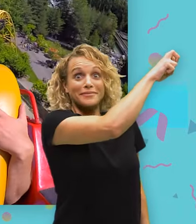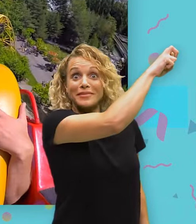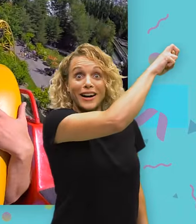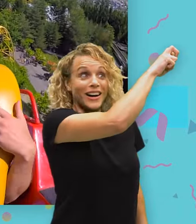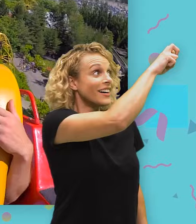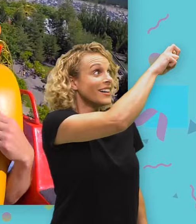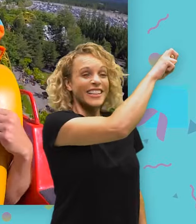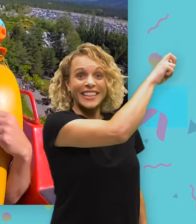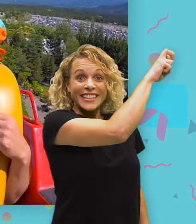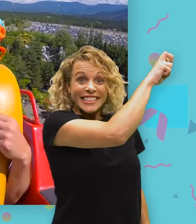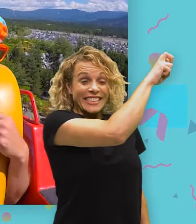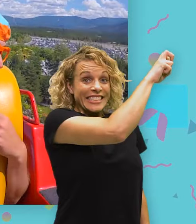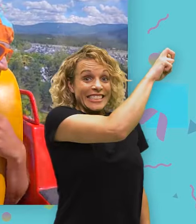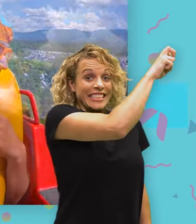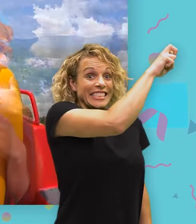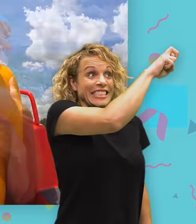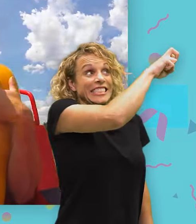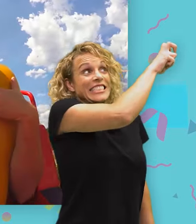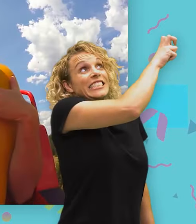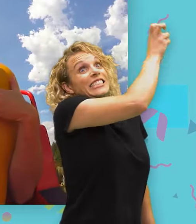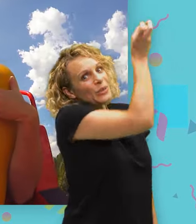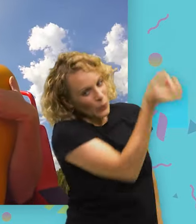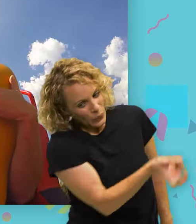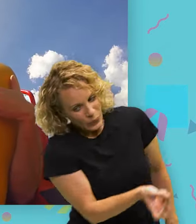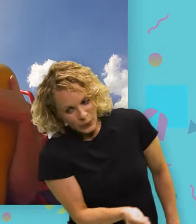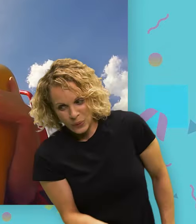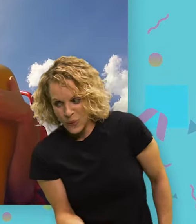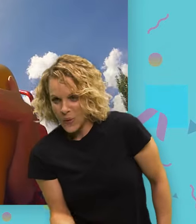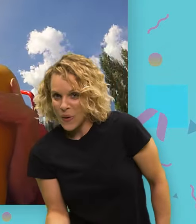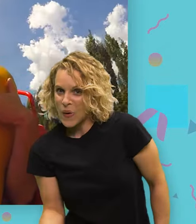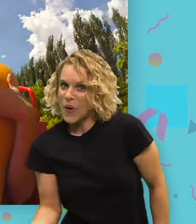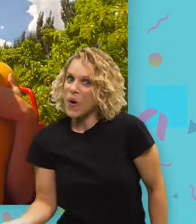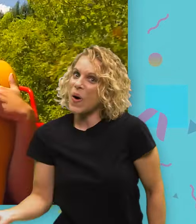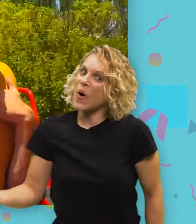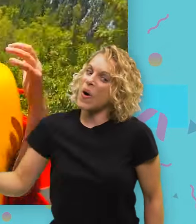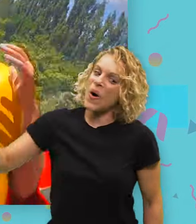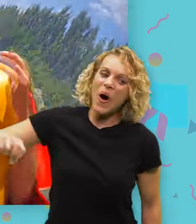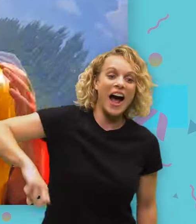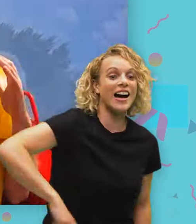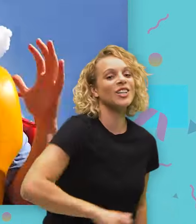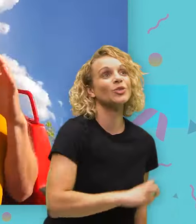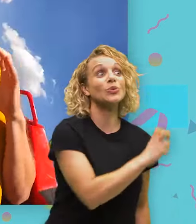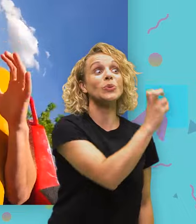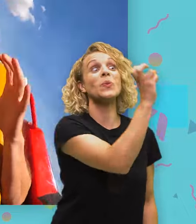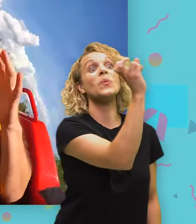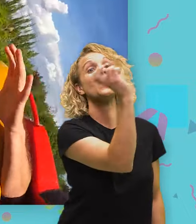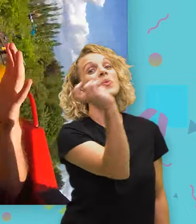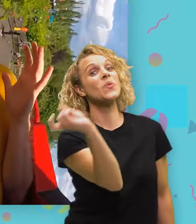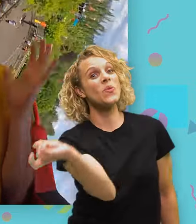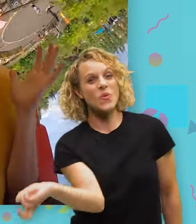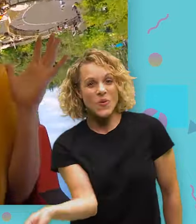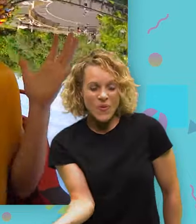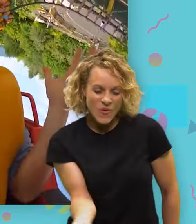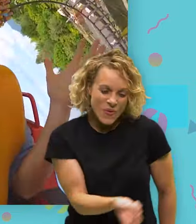higher, higher, higher, higher. Then we go down, then we go